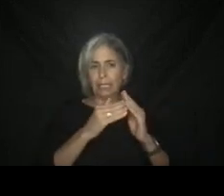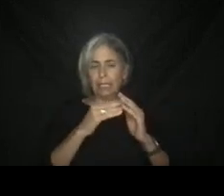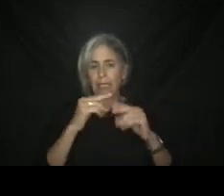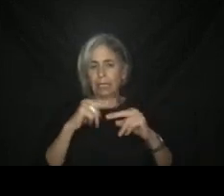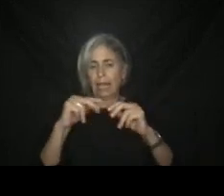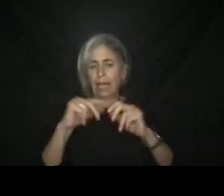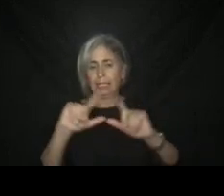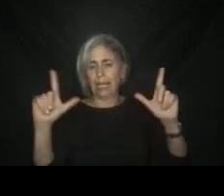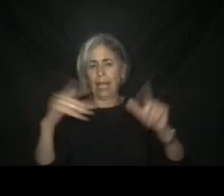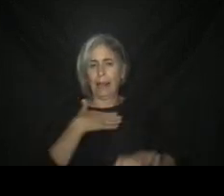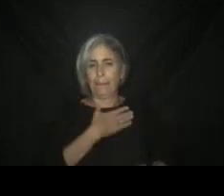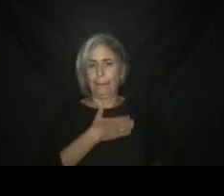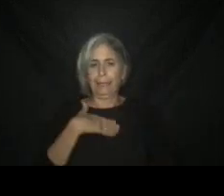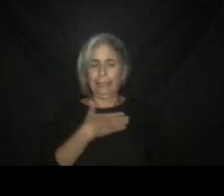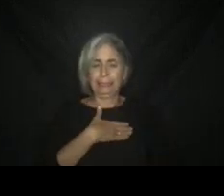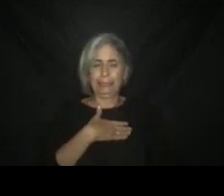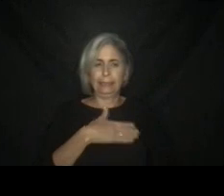please.